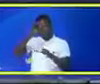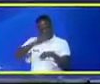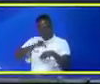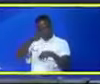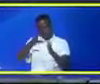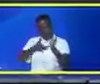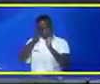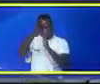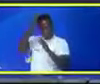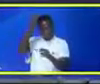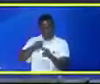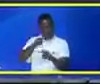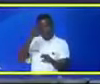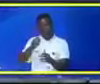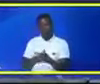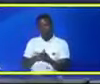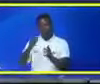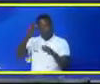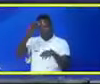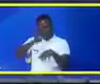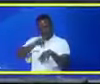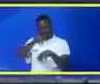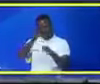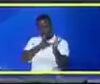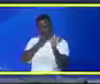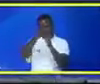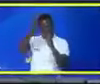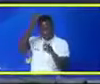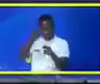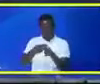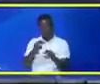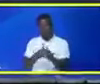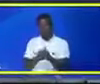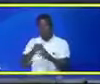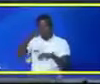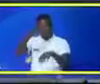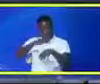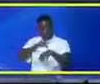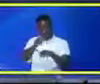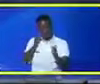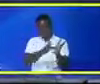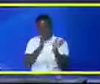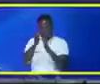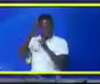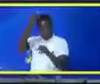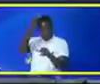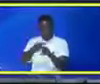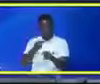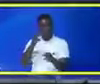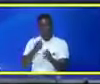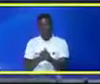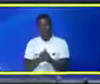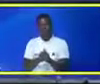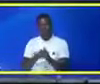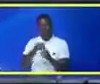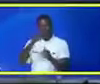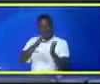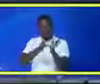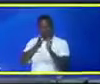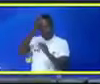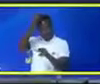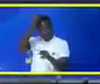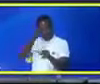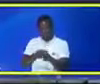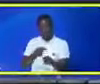you are. Touch you right where you are. Touch you right where you are. In the name of